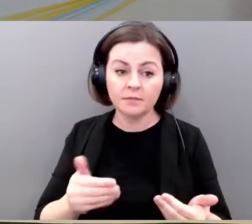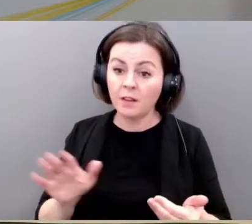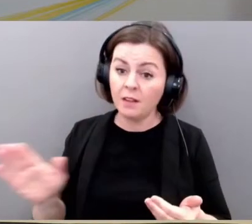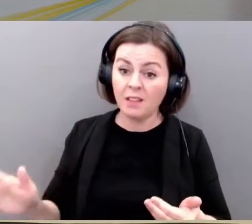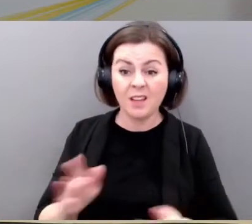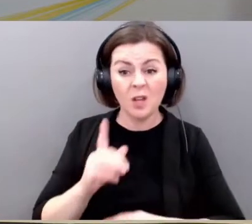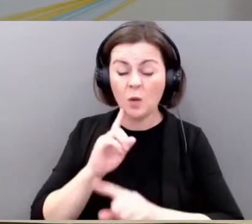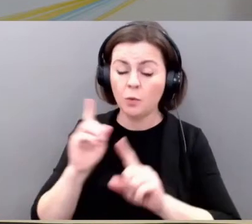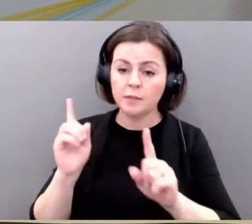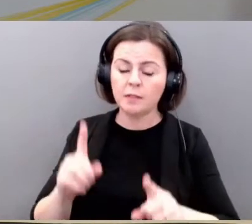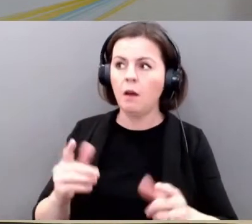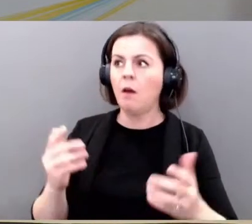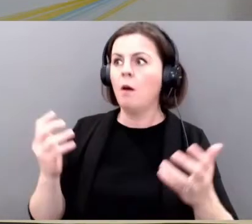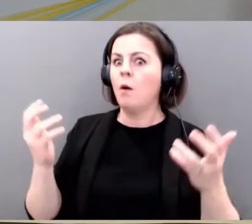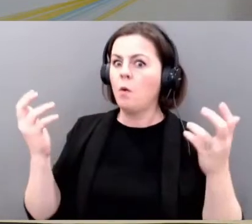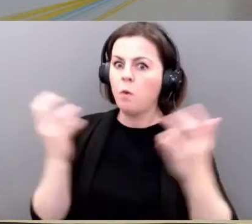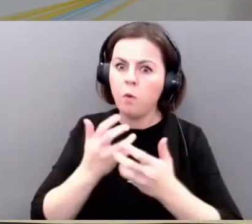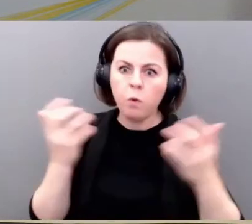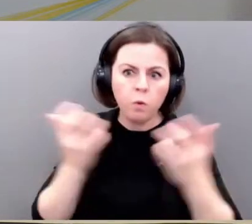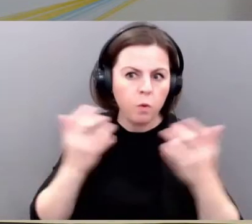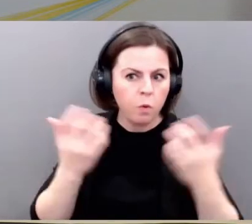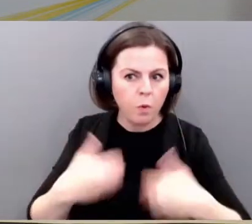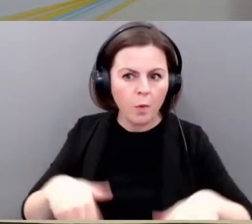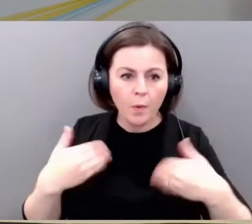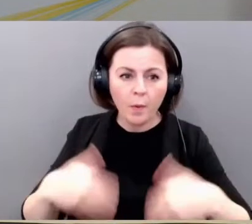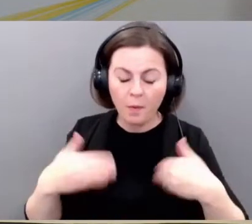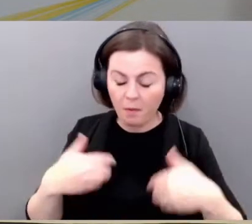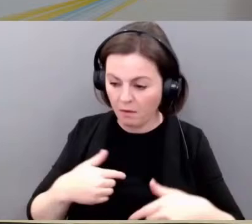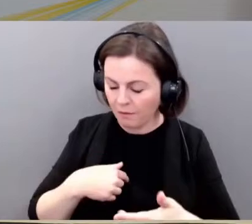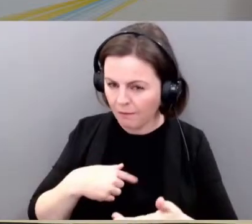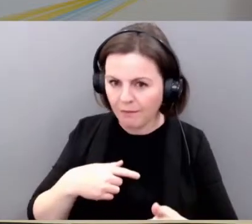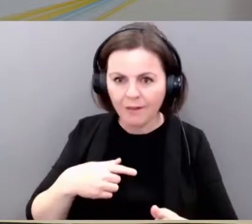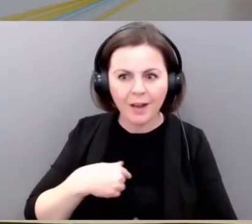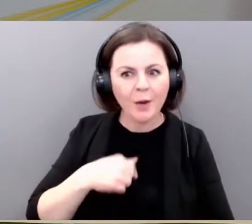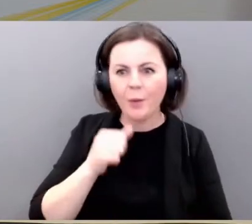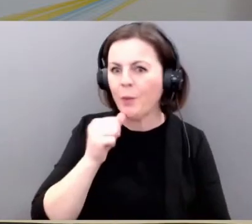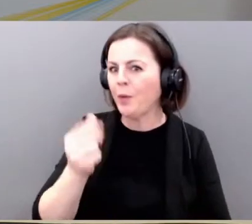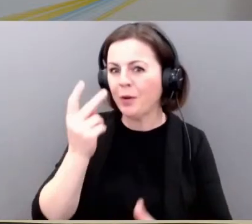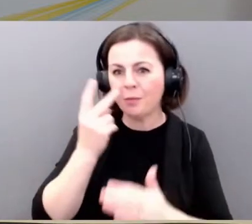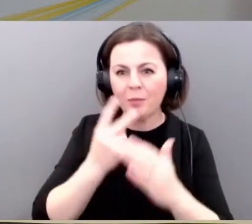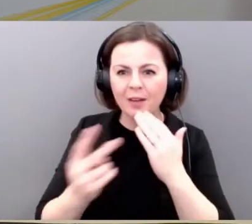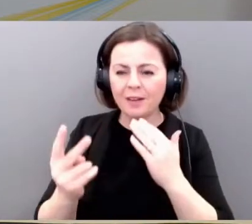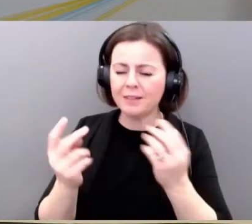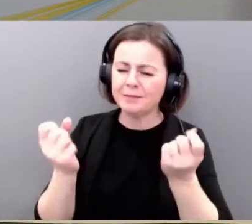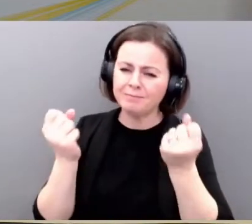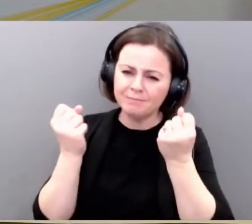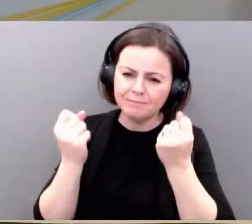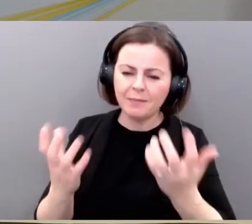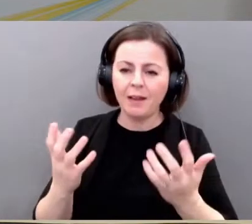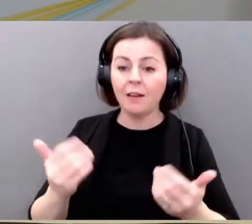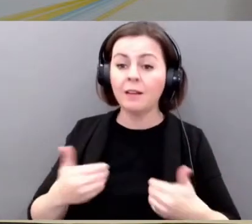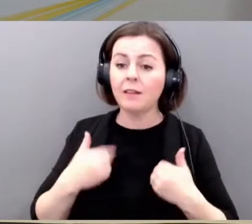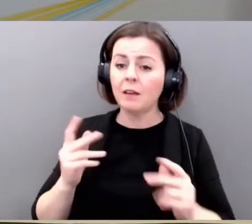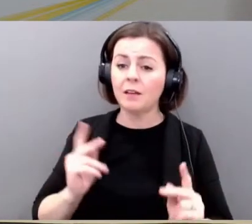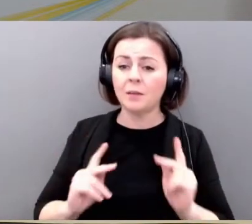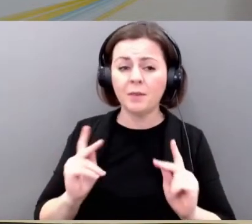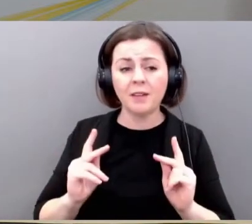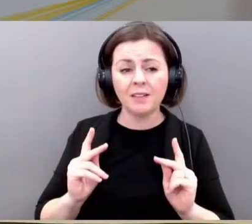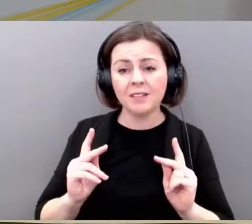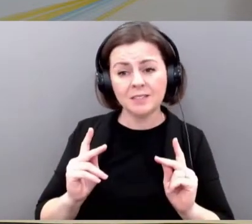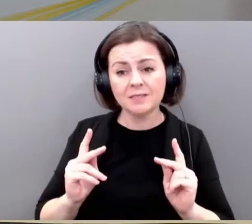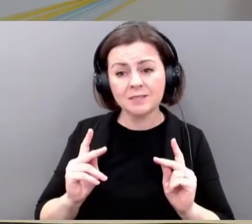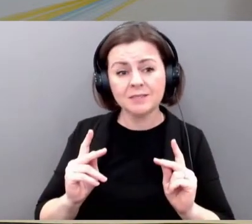was overwhelming. I would never have predicted that so many young people, probably certainly